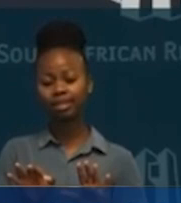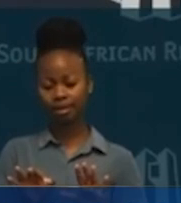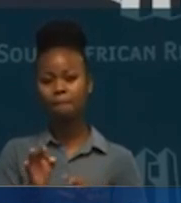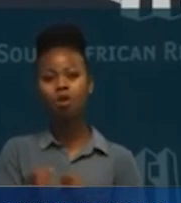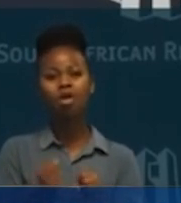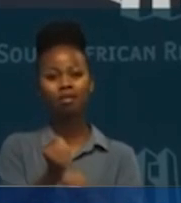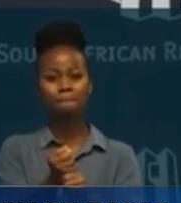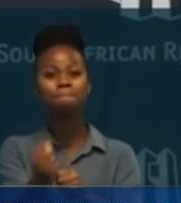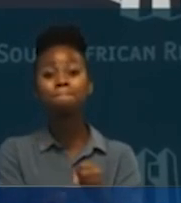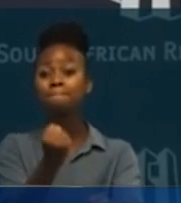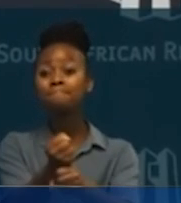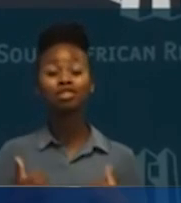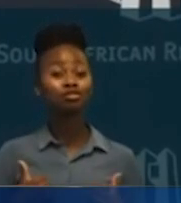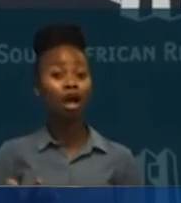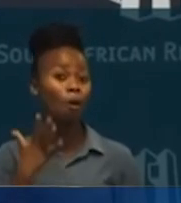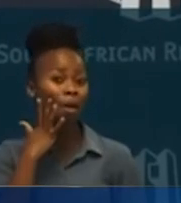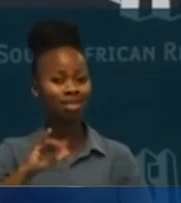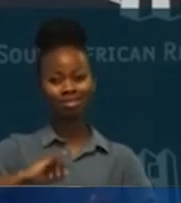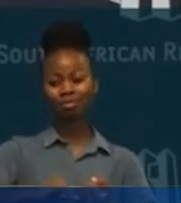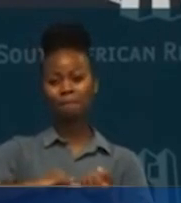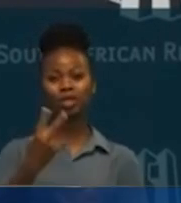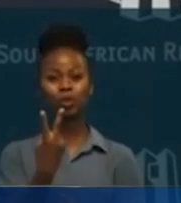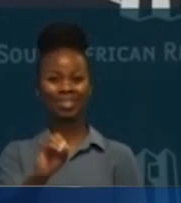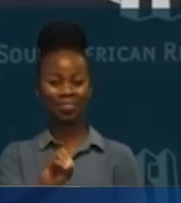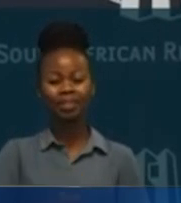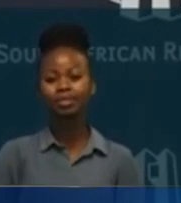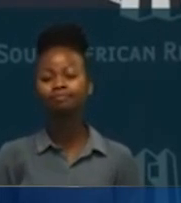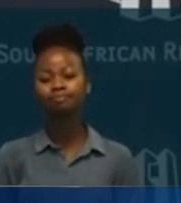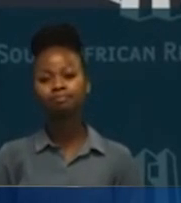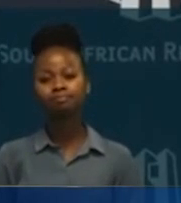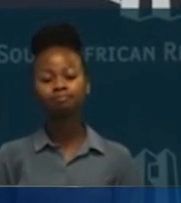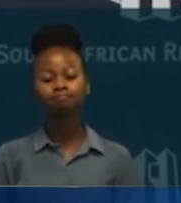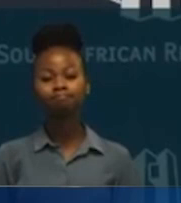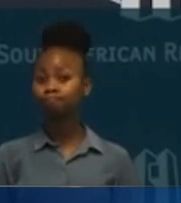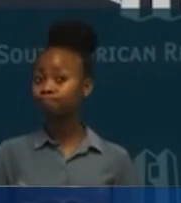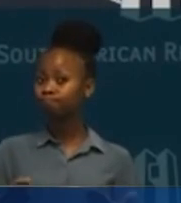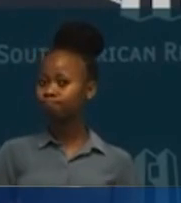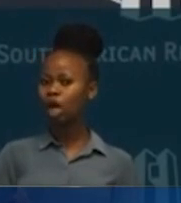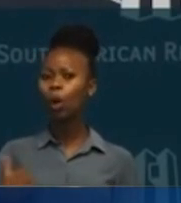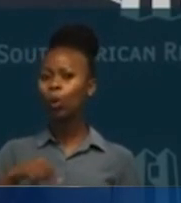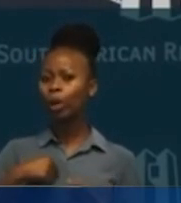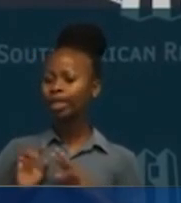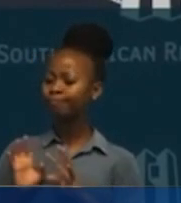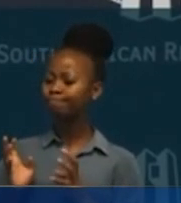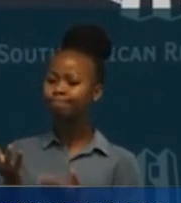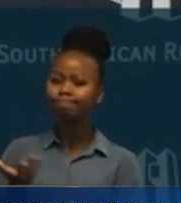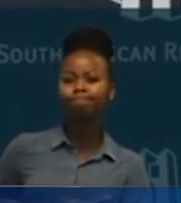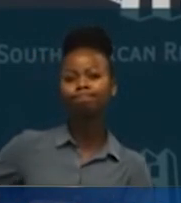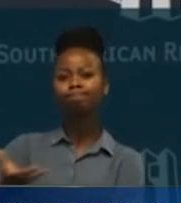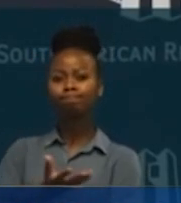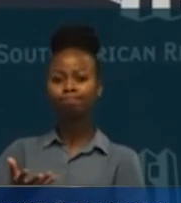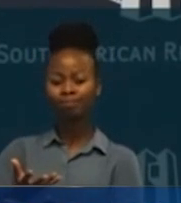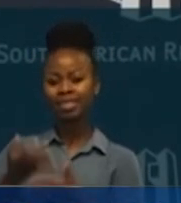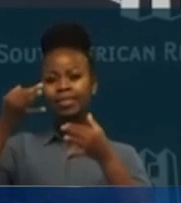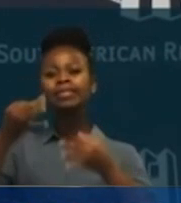the 20th of September. In discussing the stance, MPC members considered an